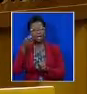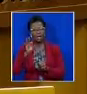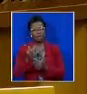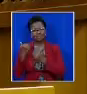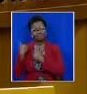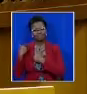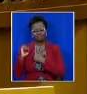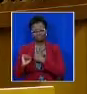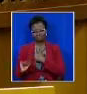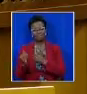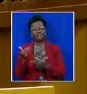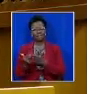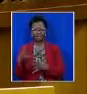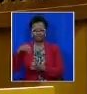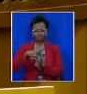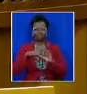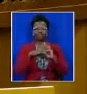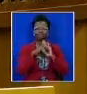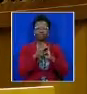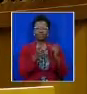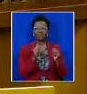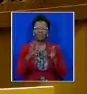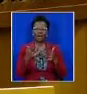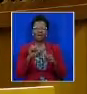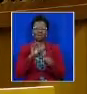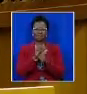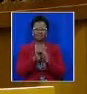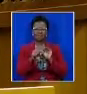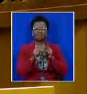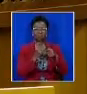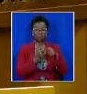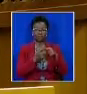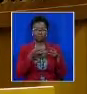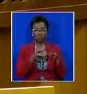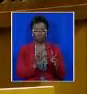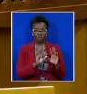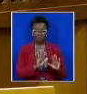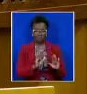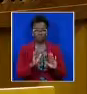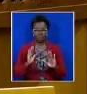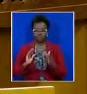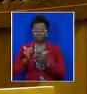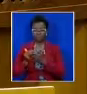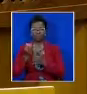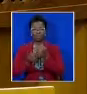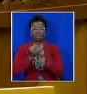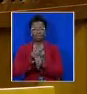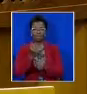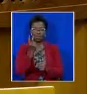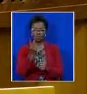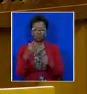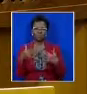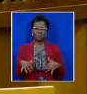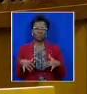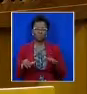meaningful impact on development. Deputy Speaker, the past 2 years have been crucial in framing the